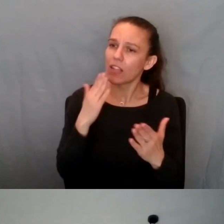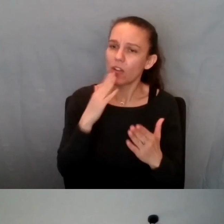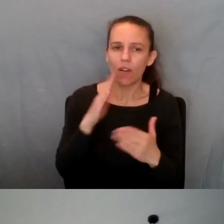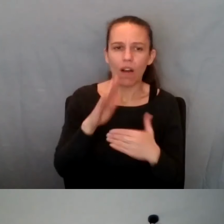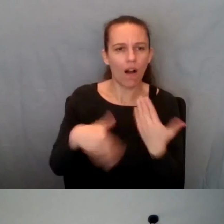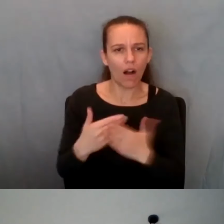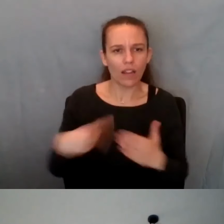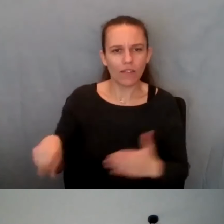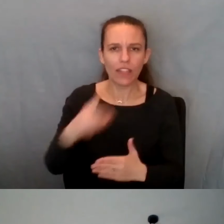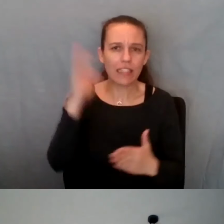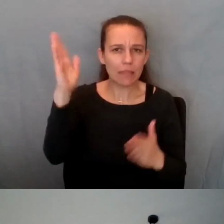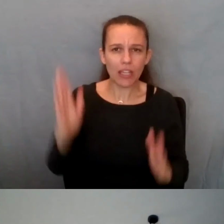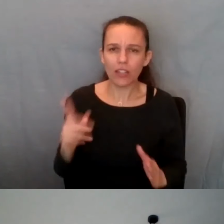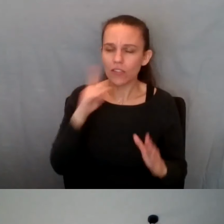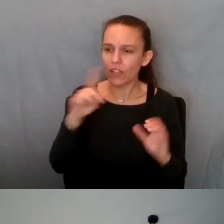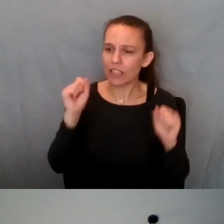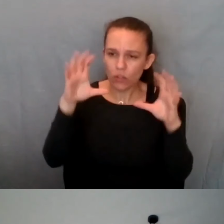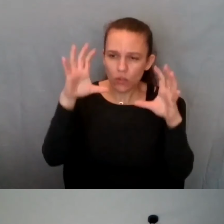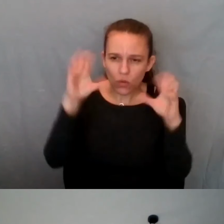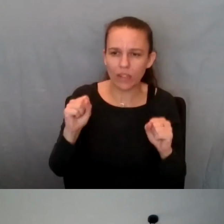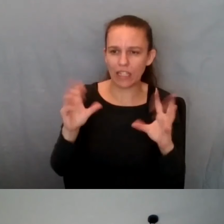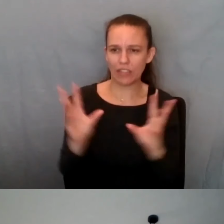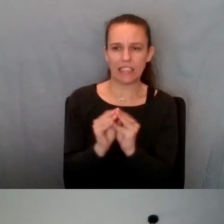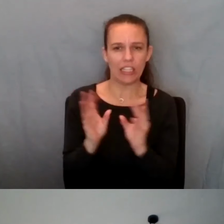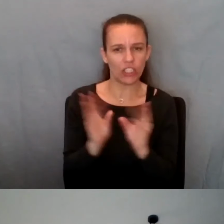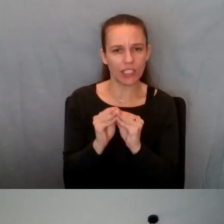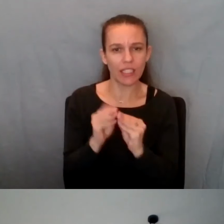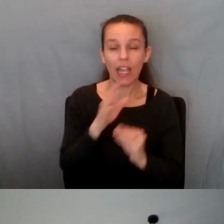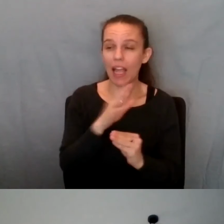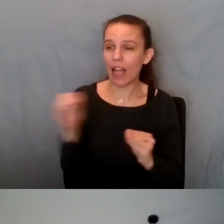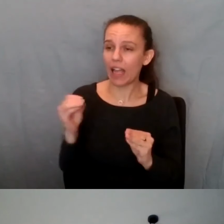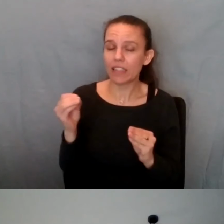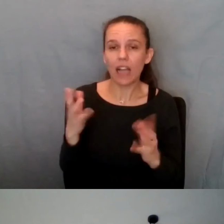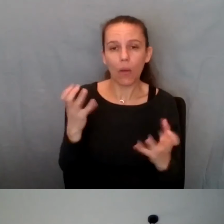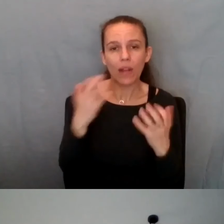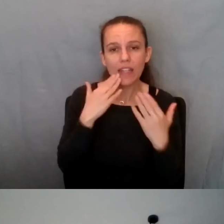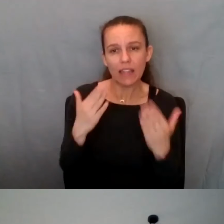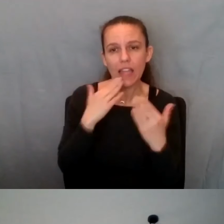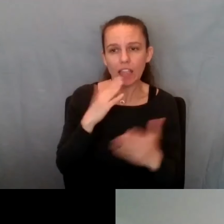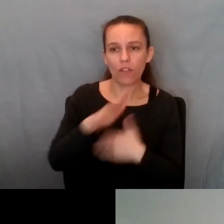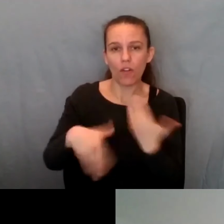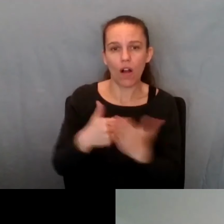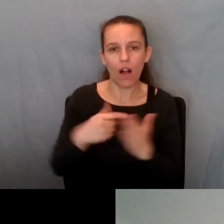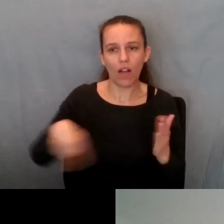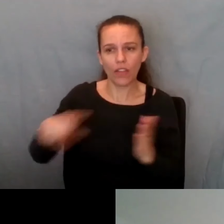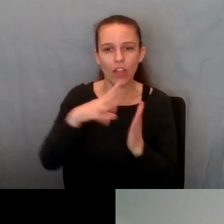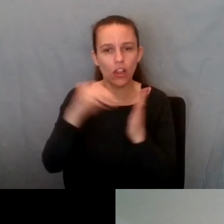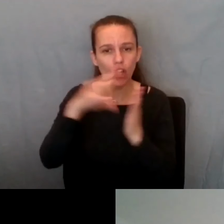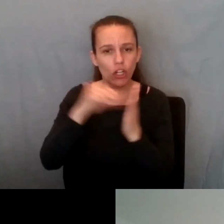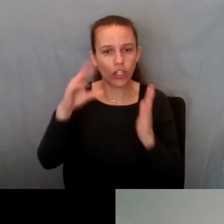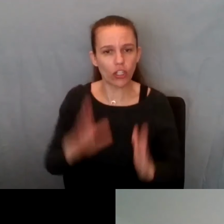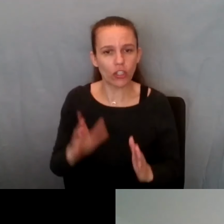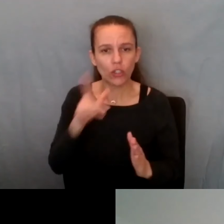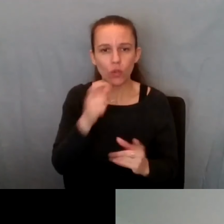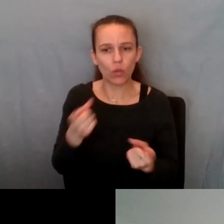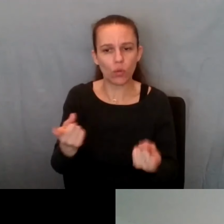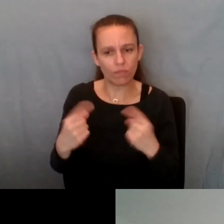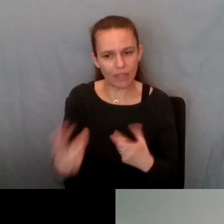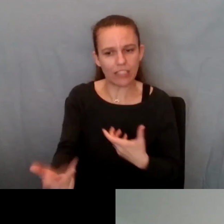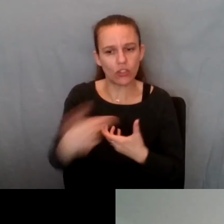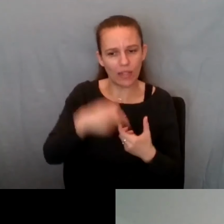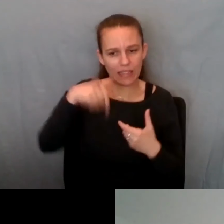speakers for this extraordinary session. And I want to thank you for all the learners for attending the Global Learning Collaborative.